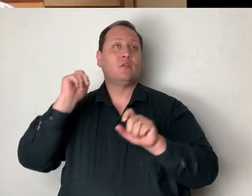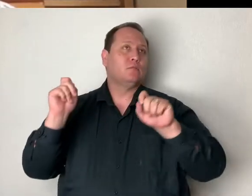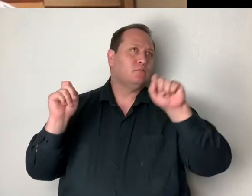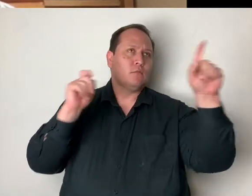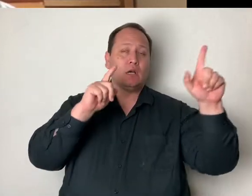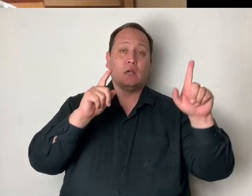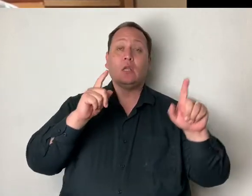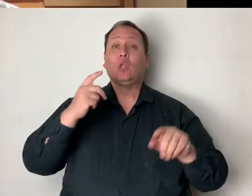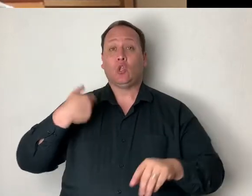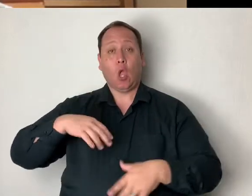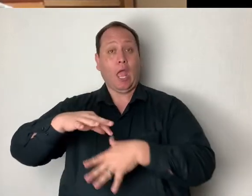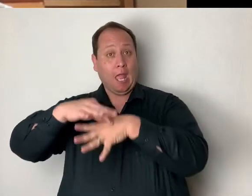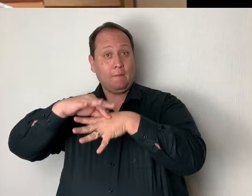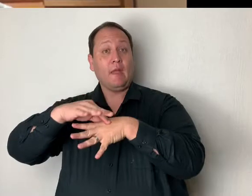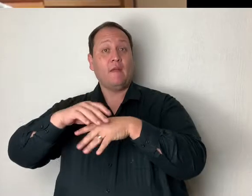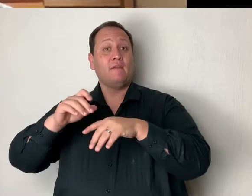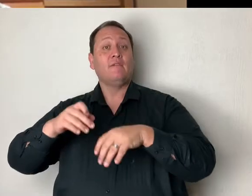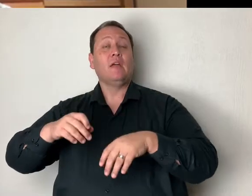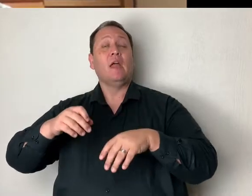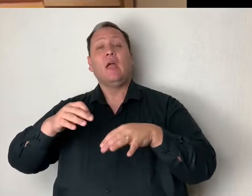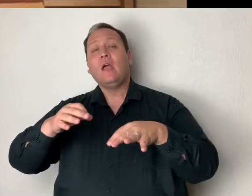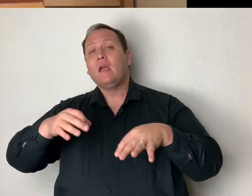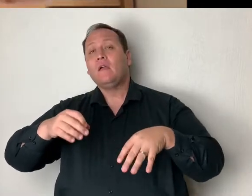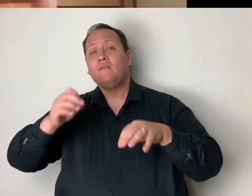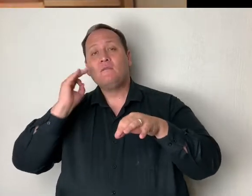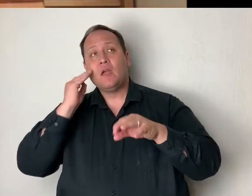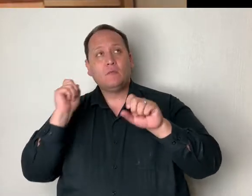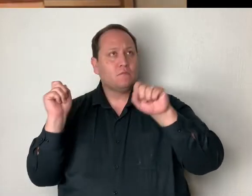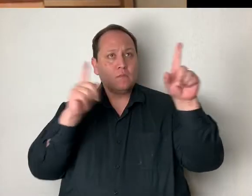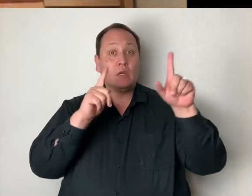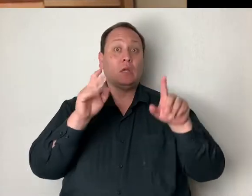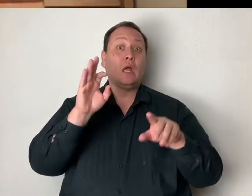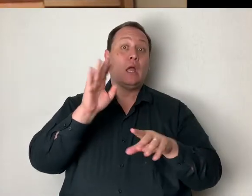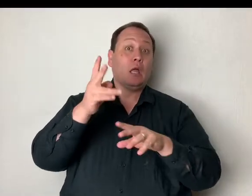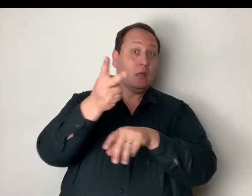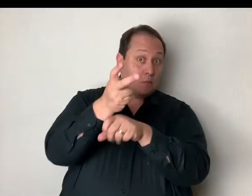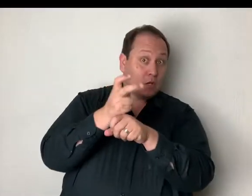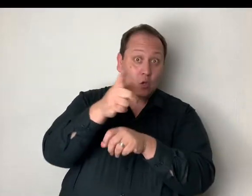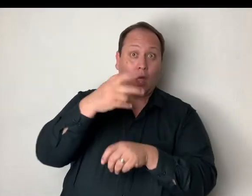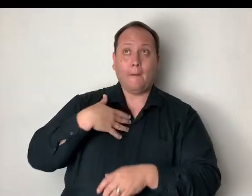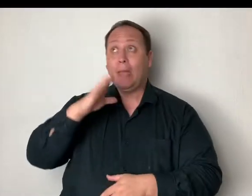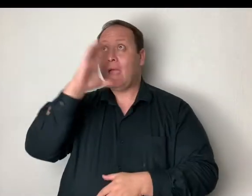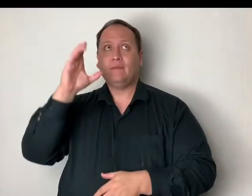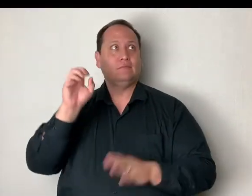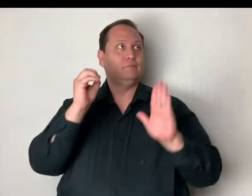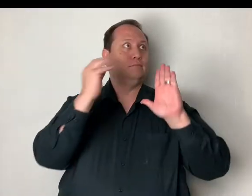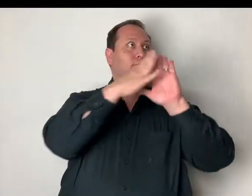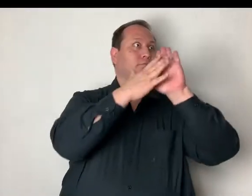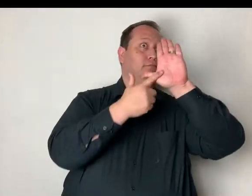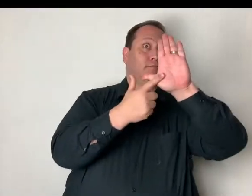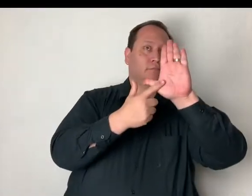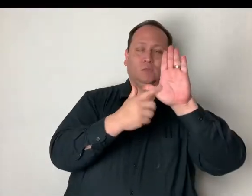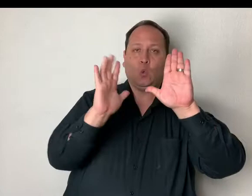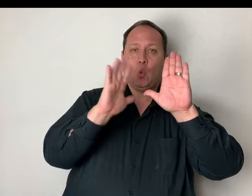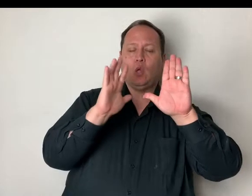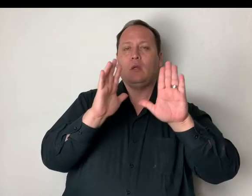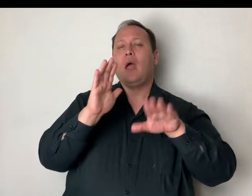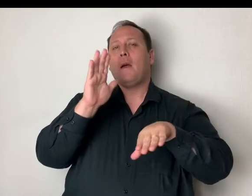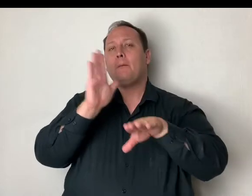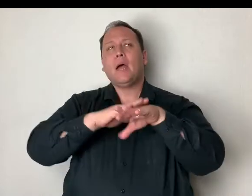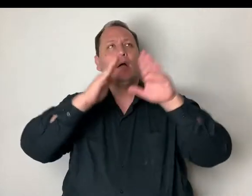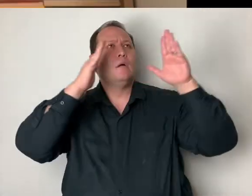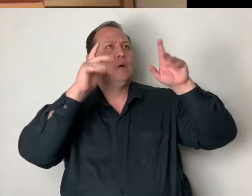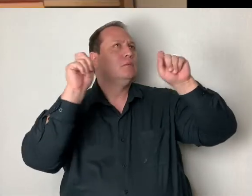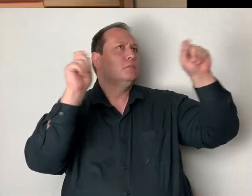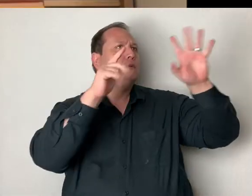to Facebook. And so I just invite you, if you don't want your image to appear, we'll be focusing mostly on the presentation itself.